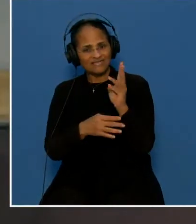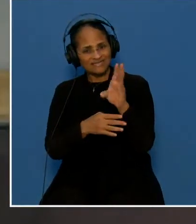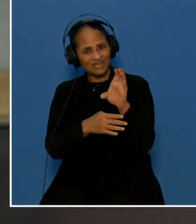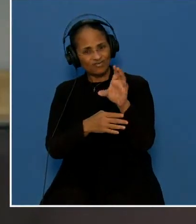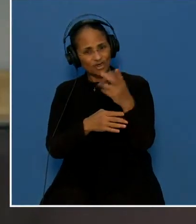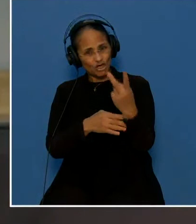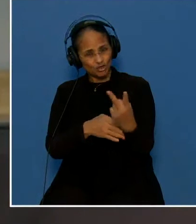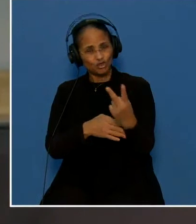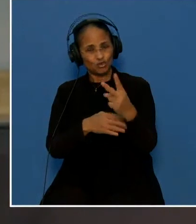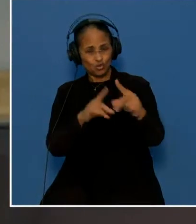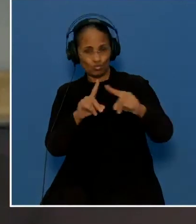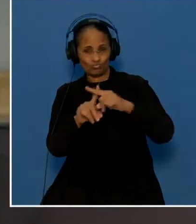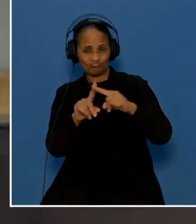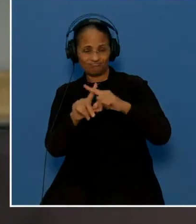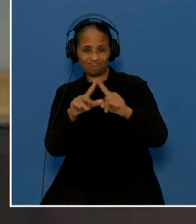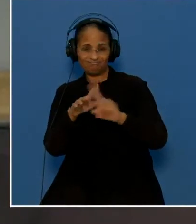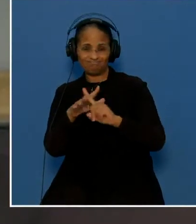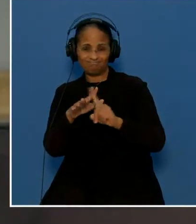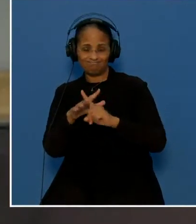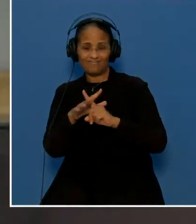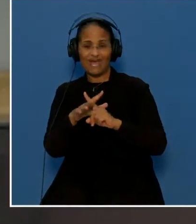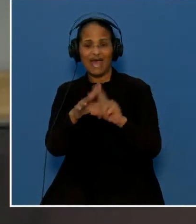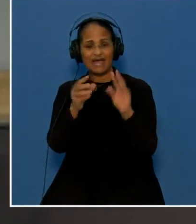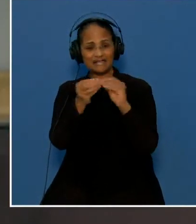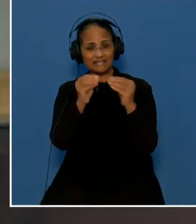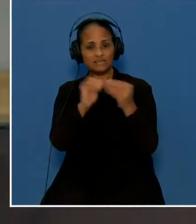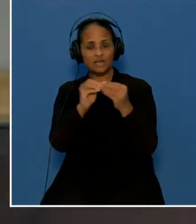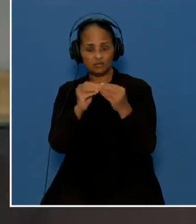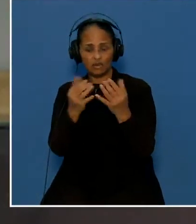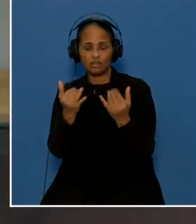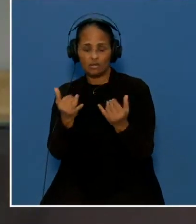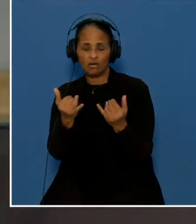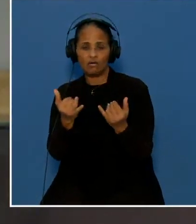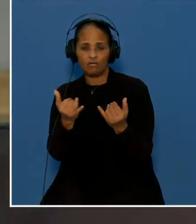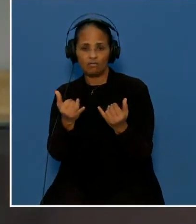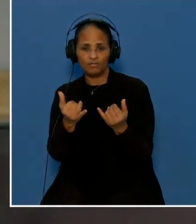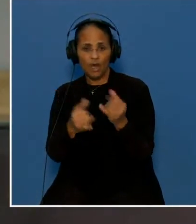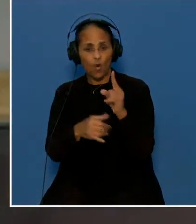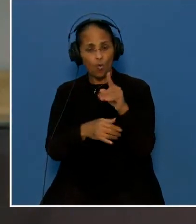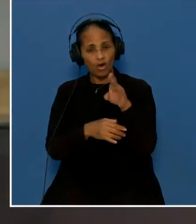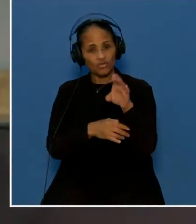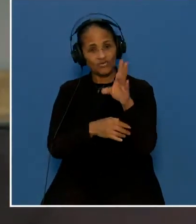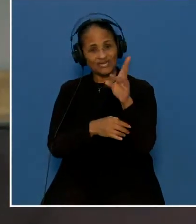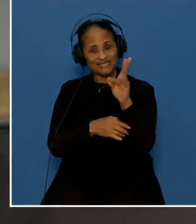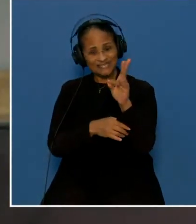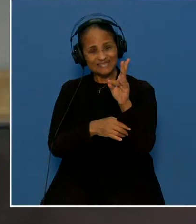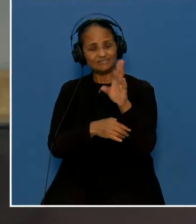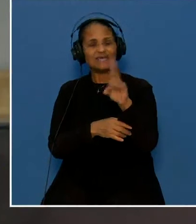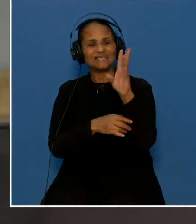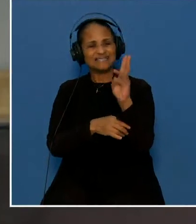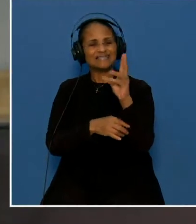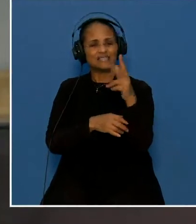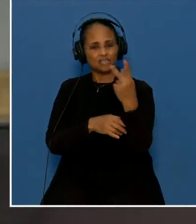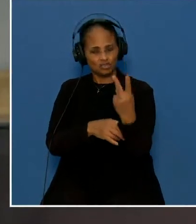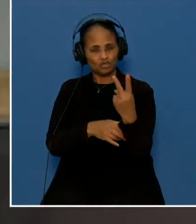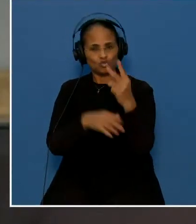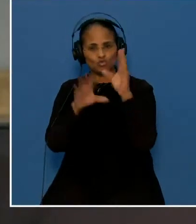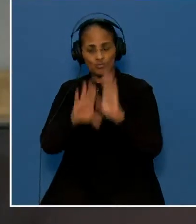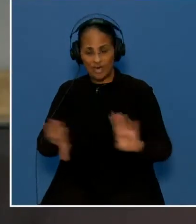602 total confirmed positive cases, and their status is as follows. There are 162 active cases, of